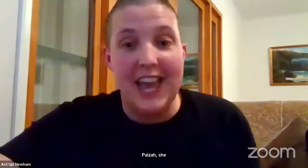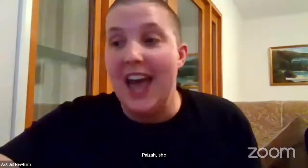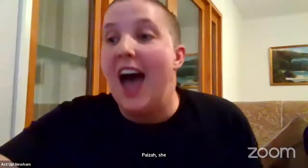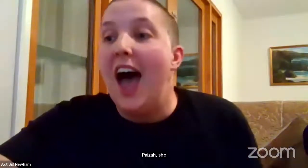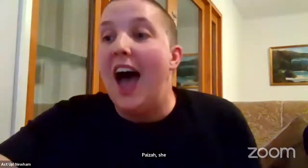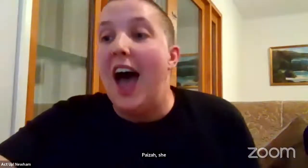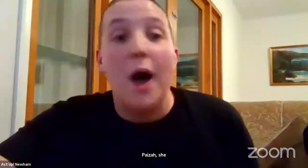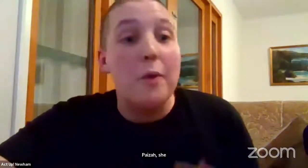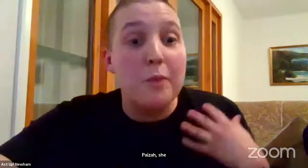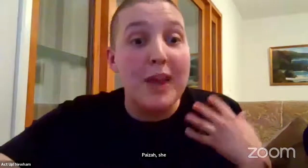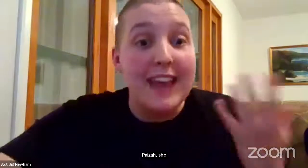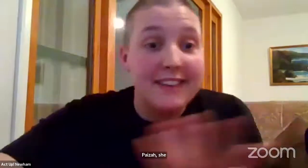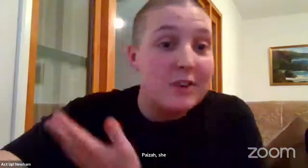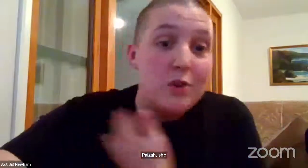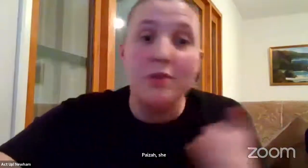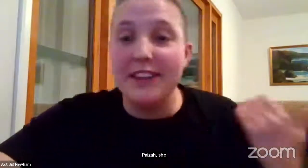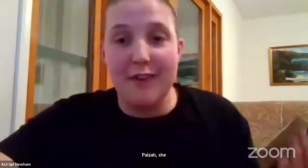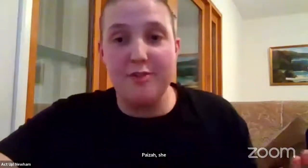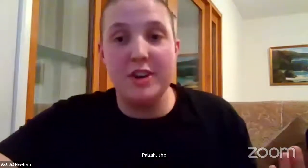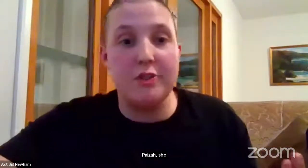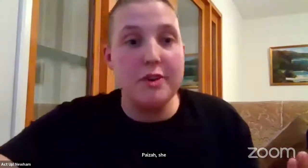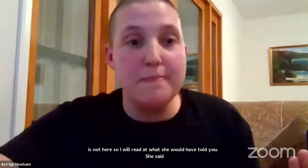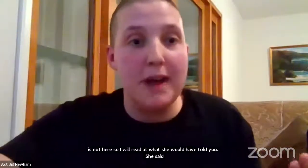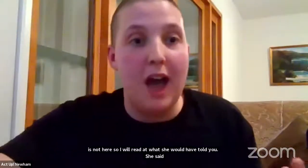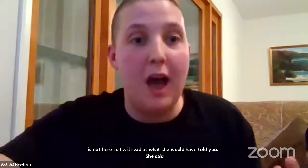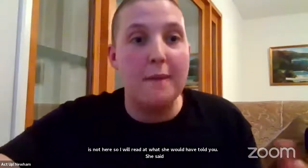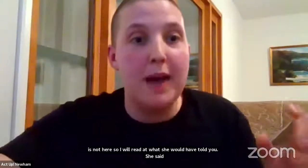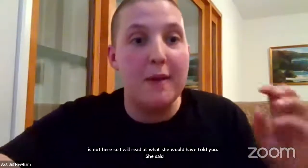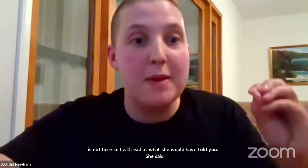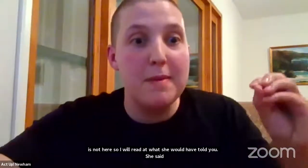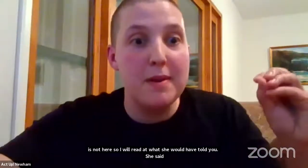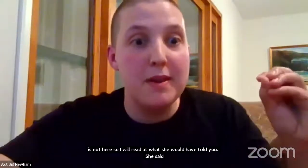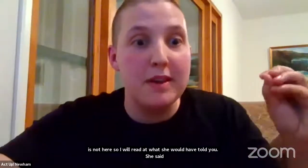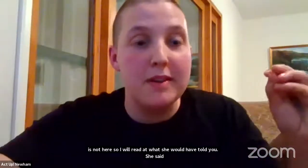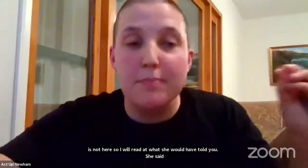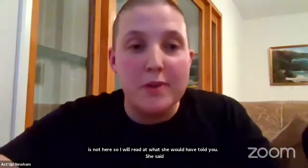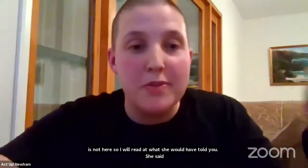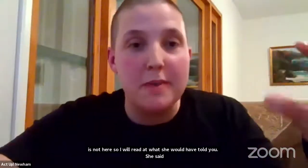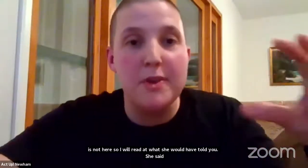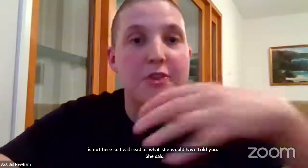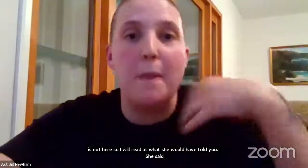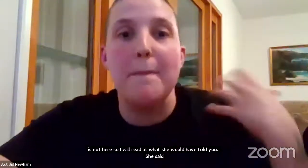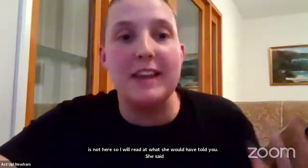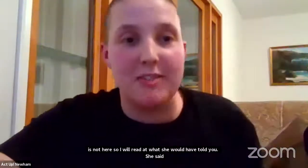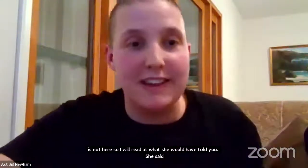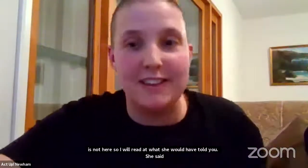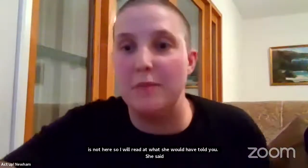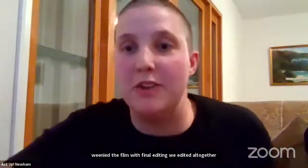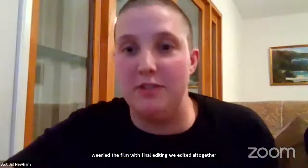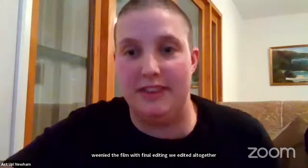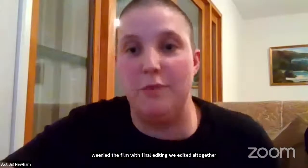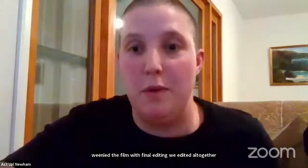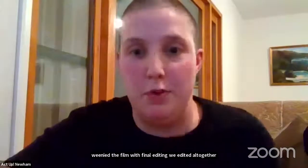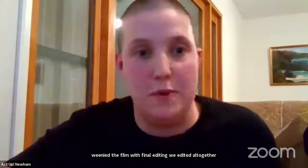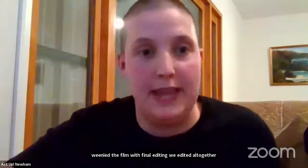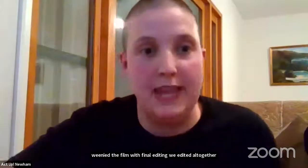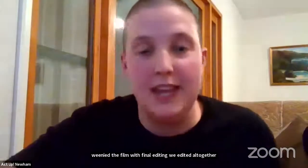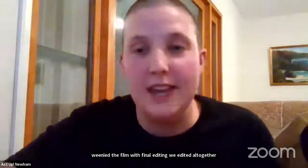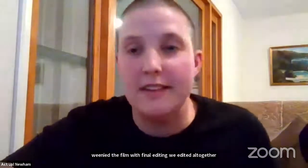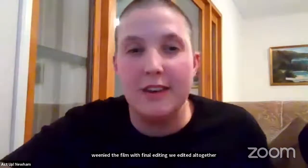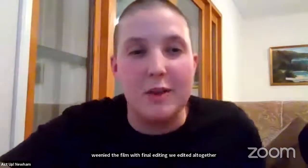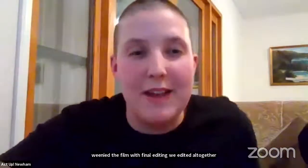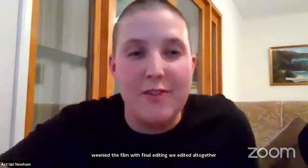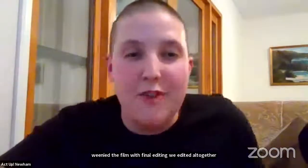editing. We edited all together in a group and we put the computer on a big screen so that we could all see what we were